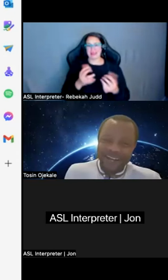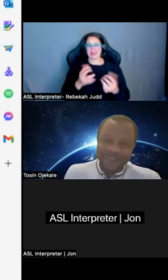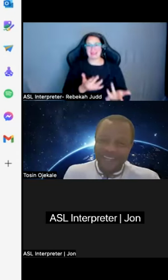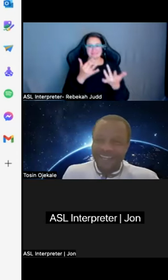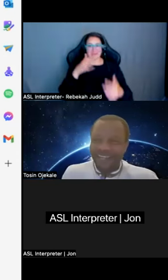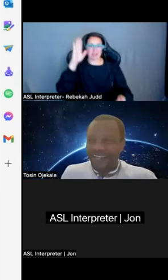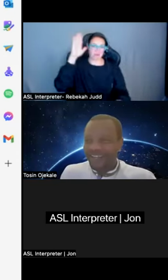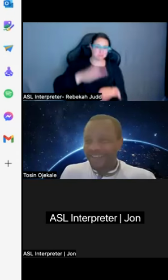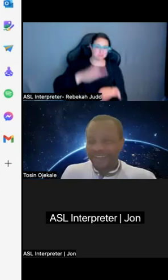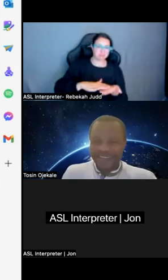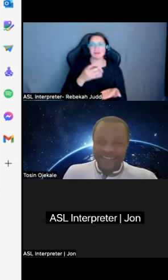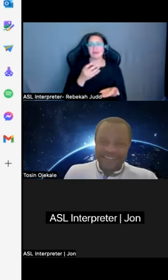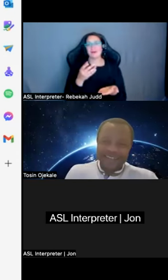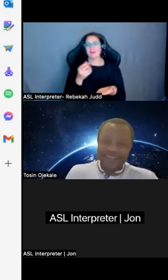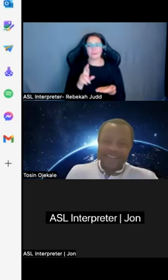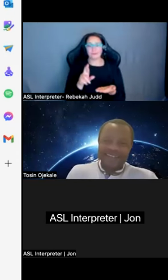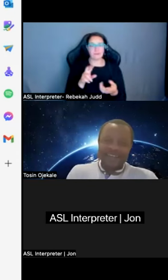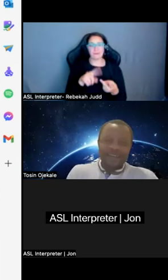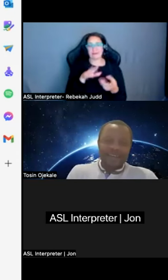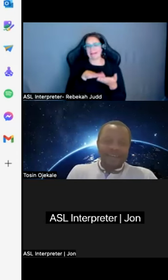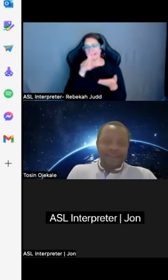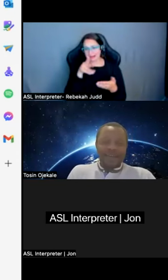fire, okay?